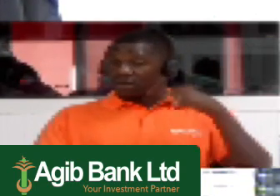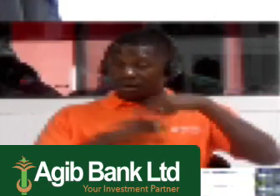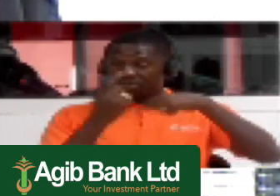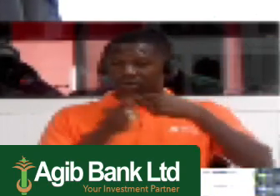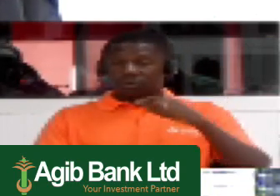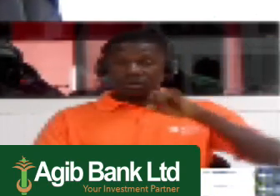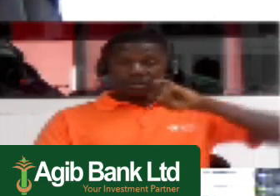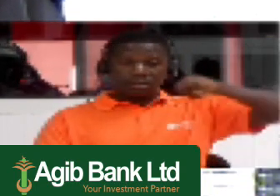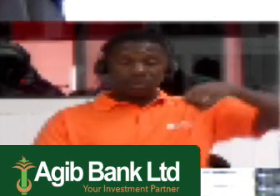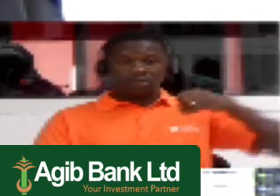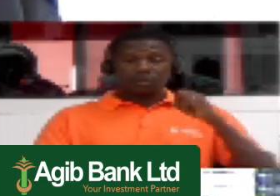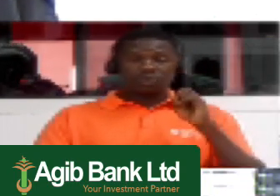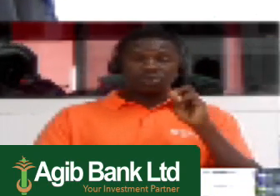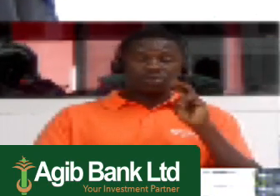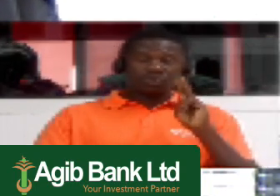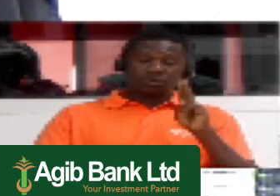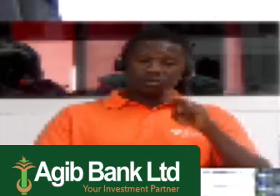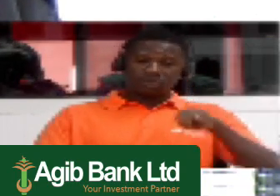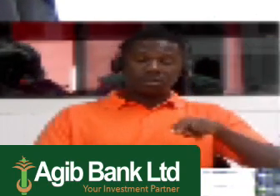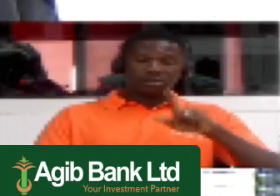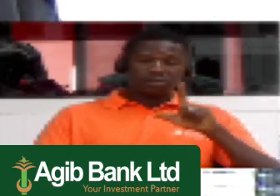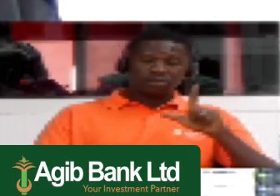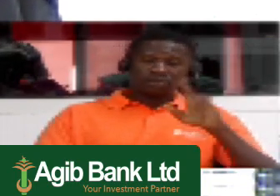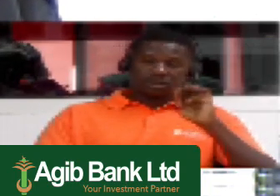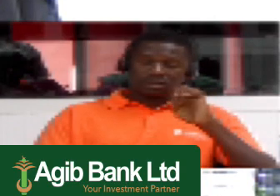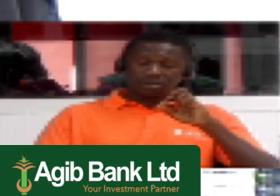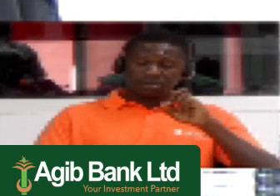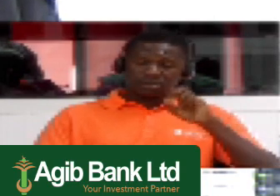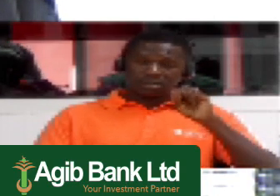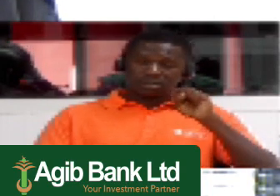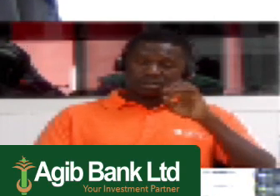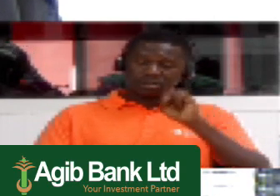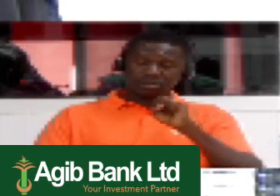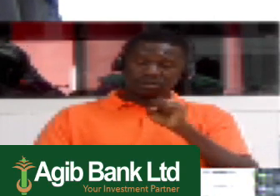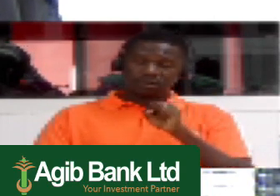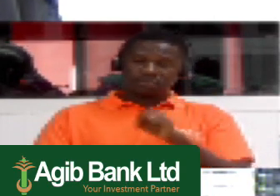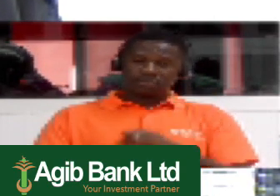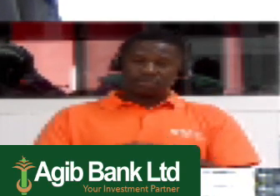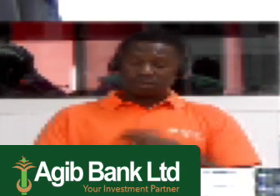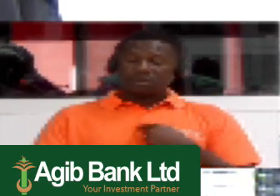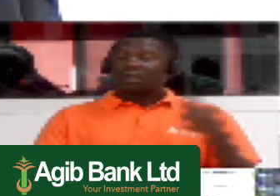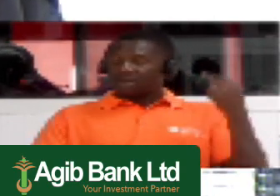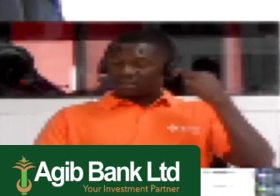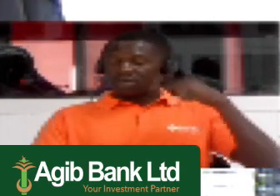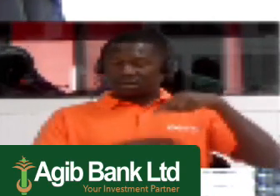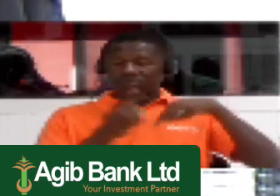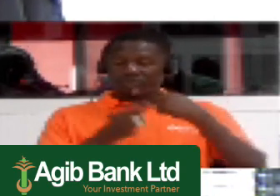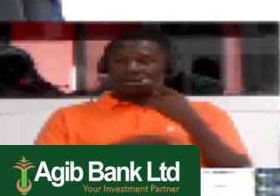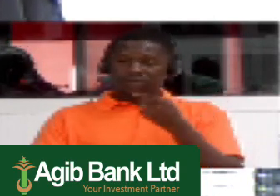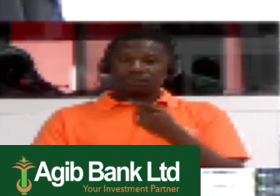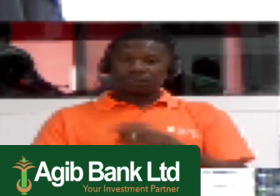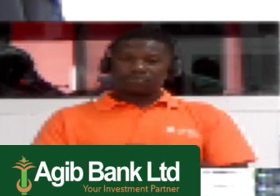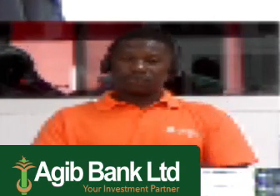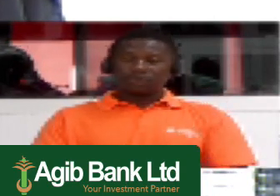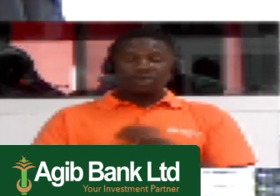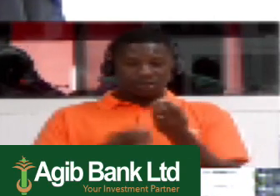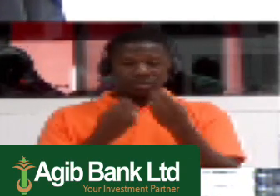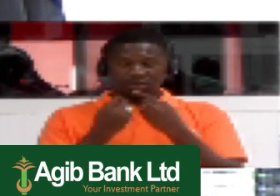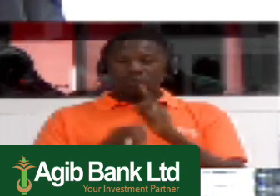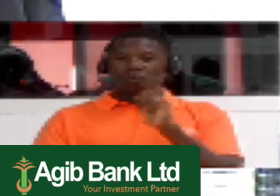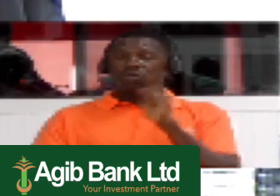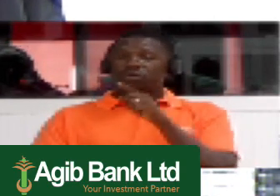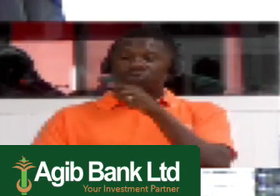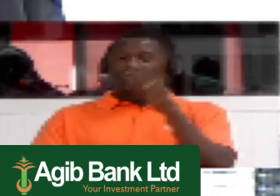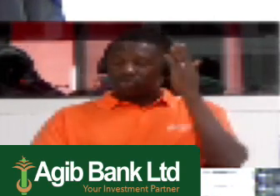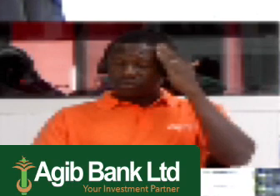moele numbang. Ke kibaro moele? I hear news about them. Can you tell us what you heard about them or what you knew about them? Ako fo